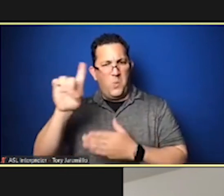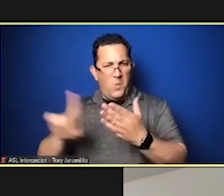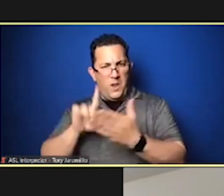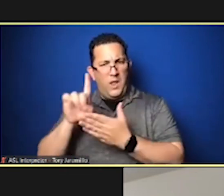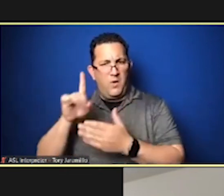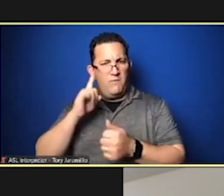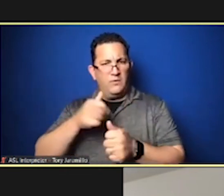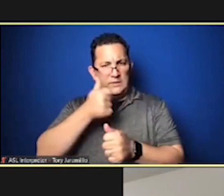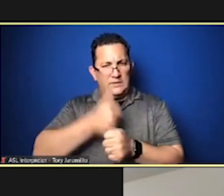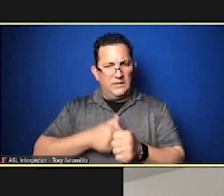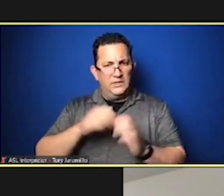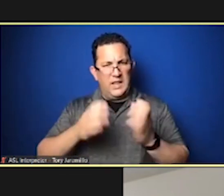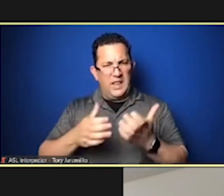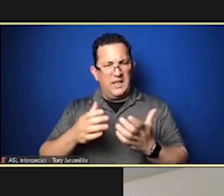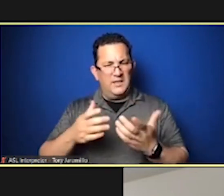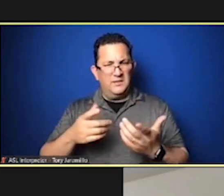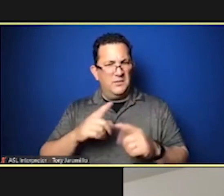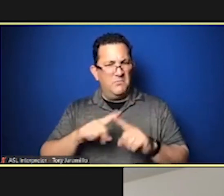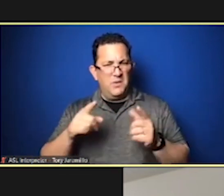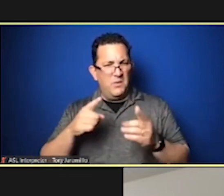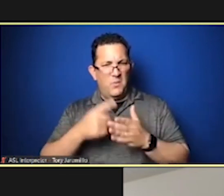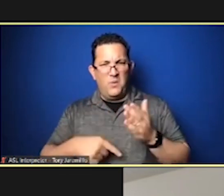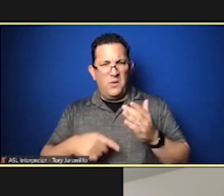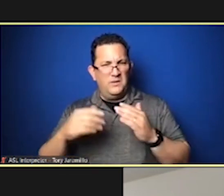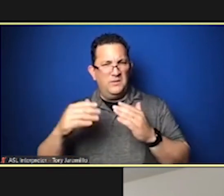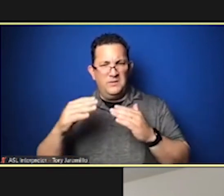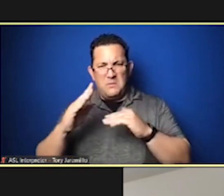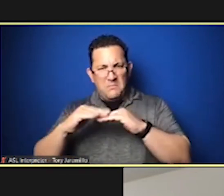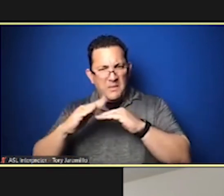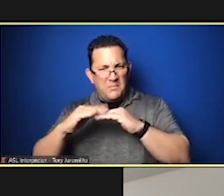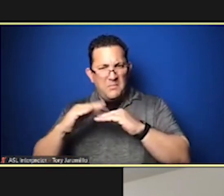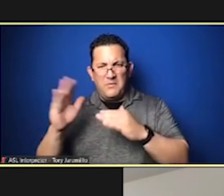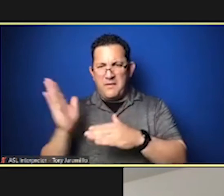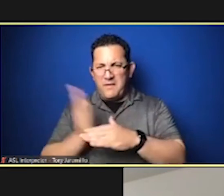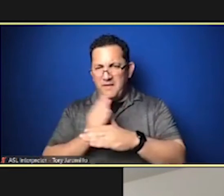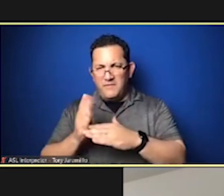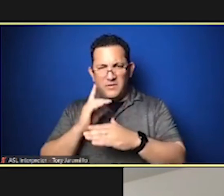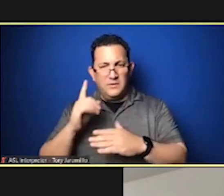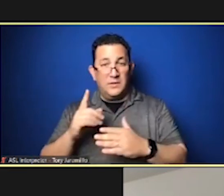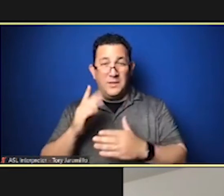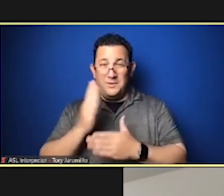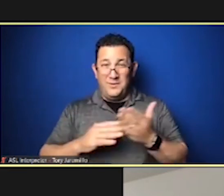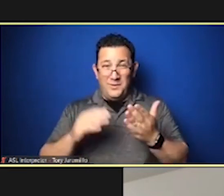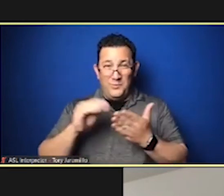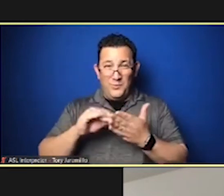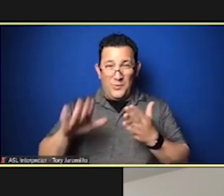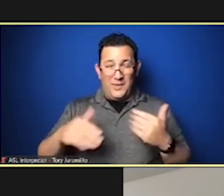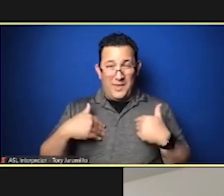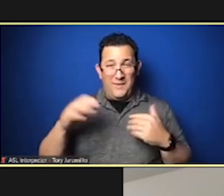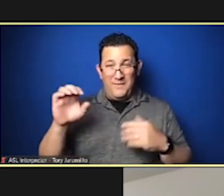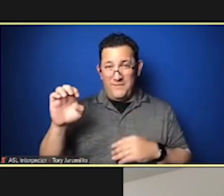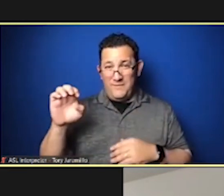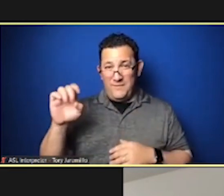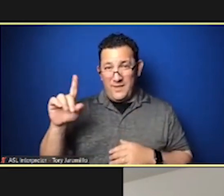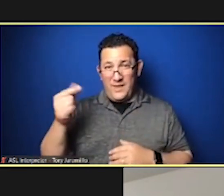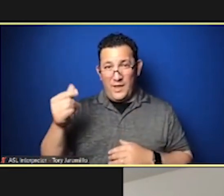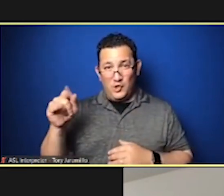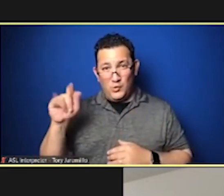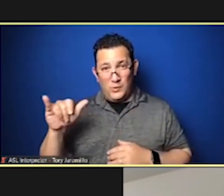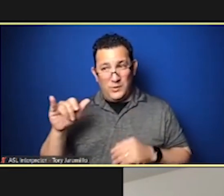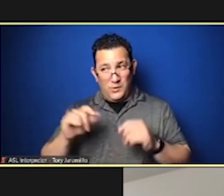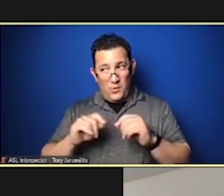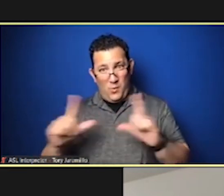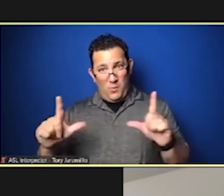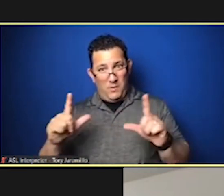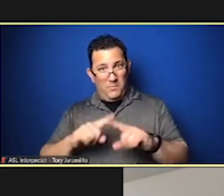minimum or average of assignments they need to do? Some students have Edgenuity open, but they don't, it says